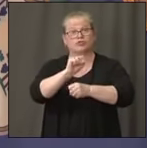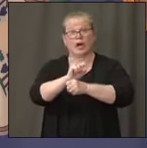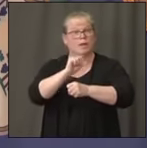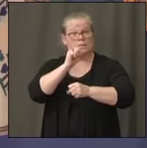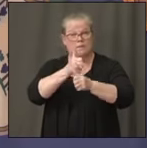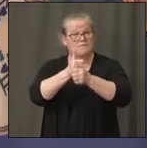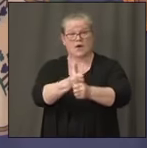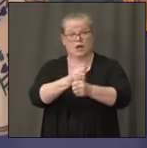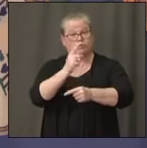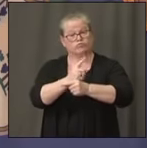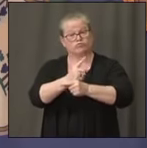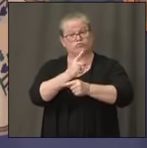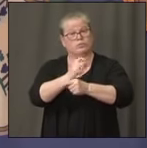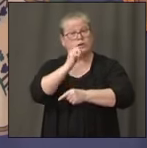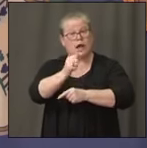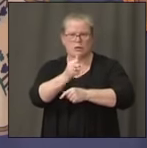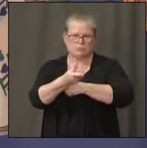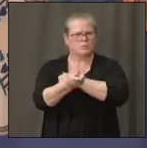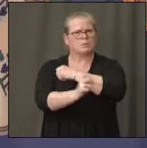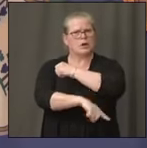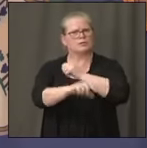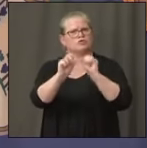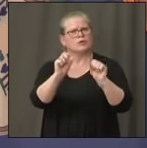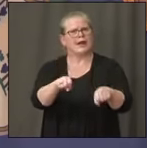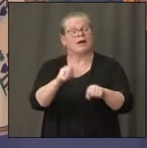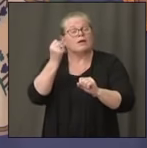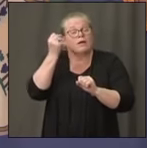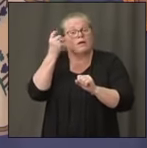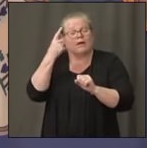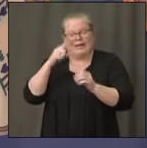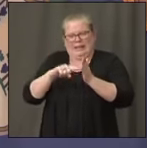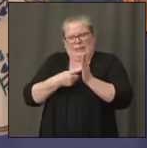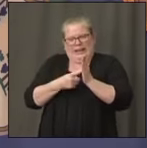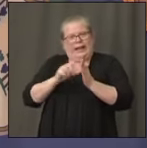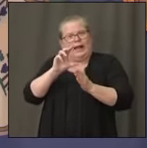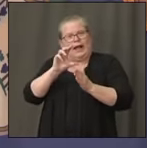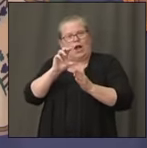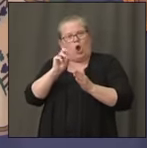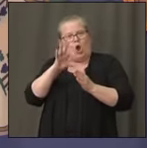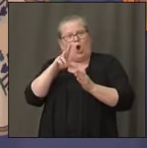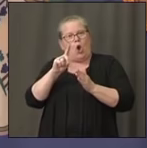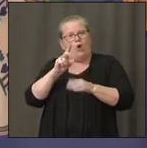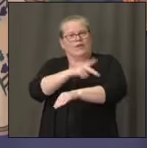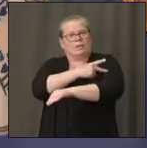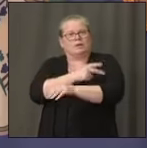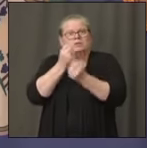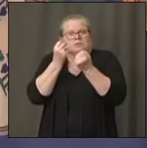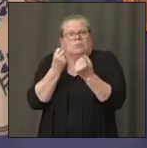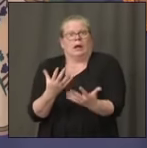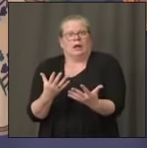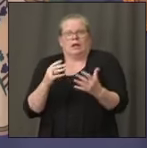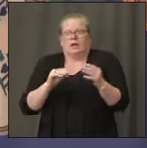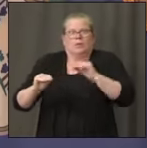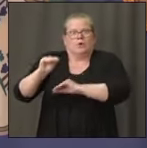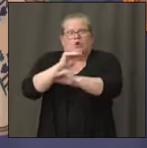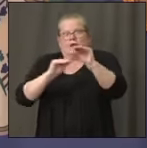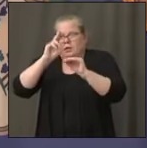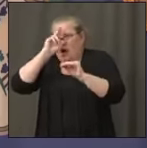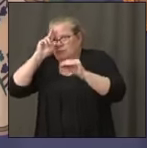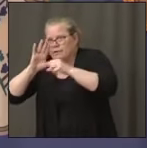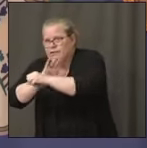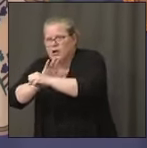provide some liability protection early on just because we had a lot of COVID patients. We're moving them around. It was new. We're trying to